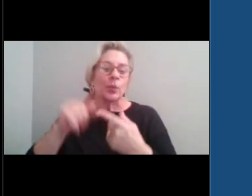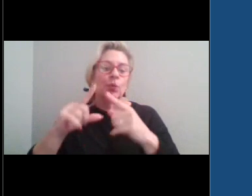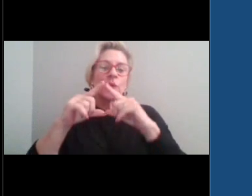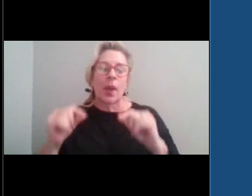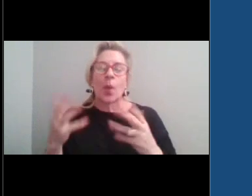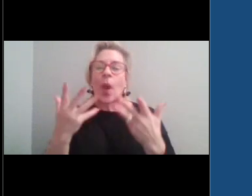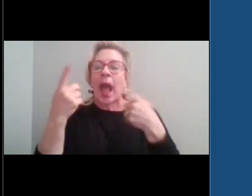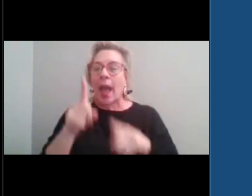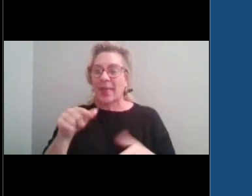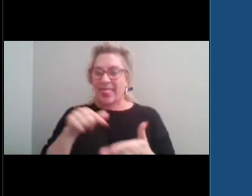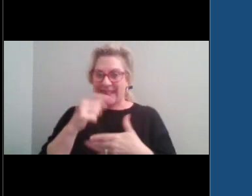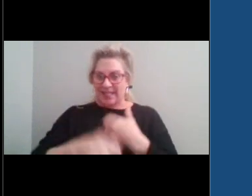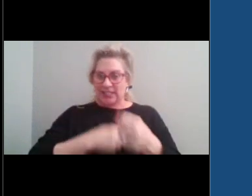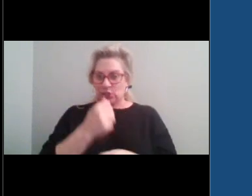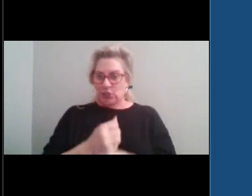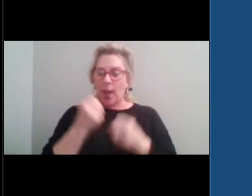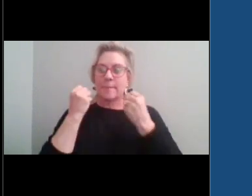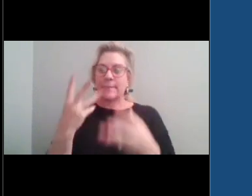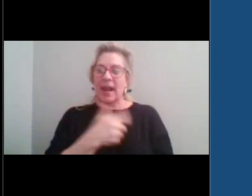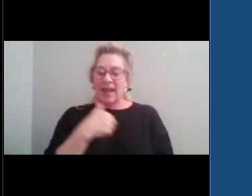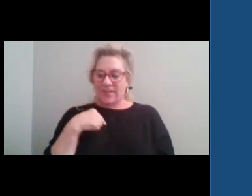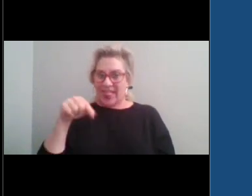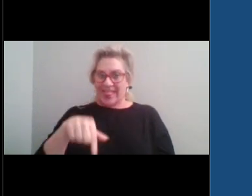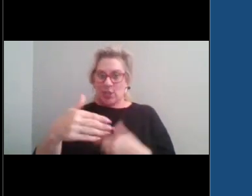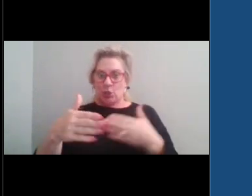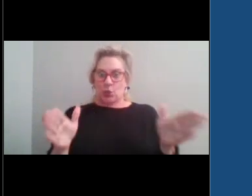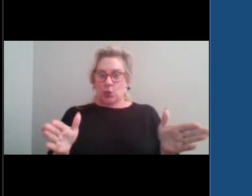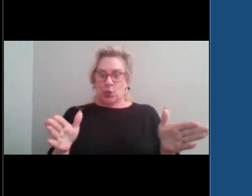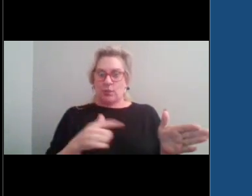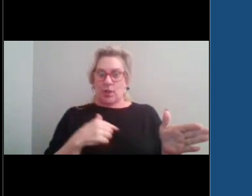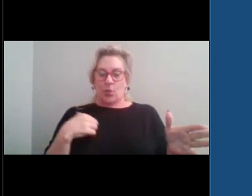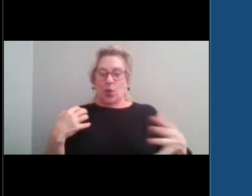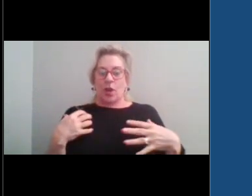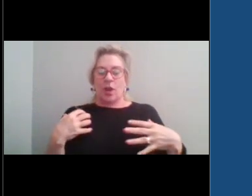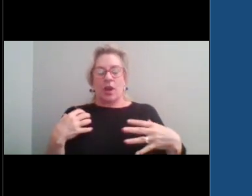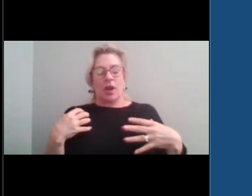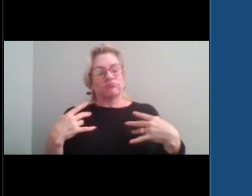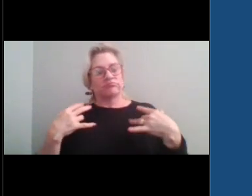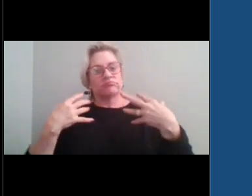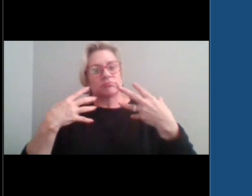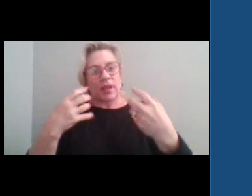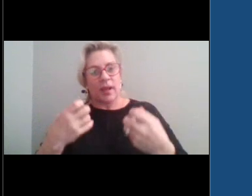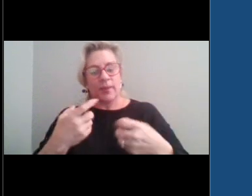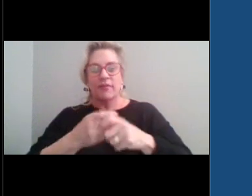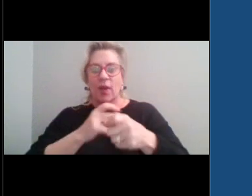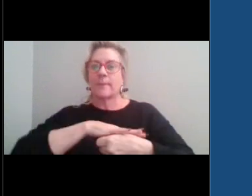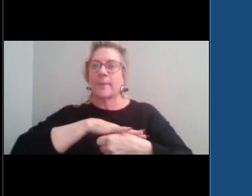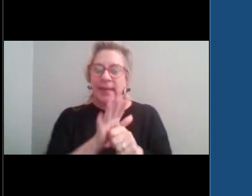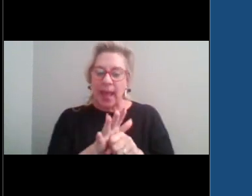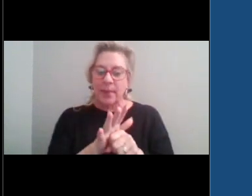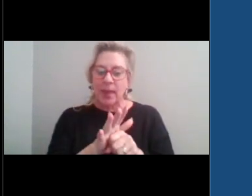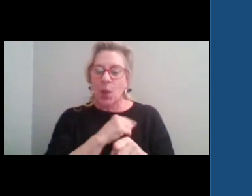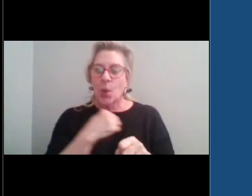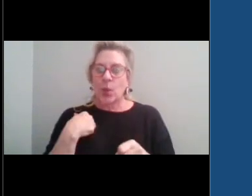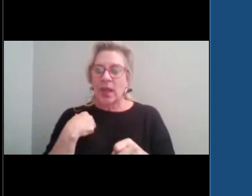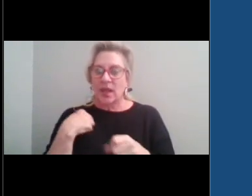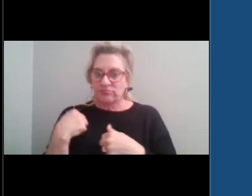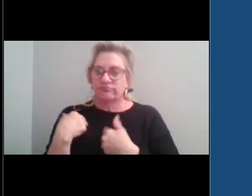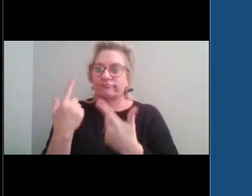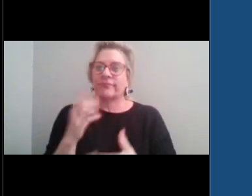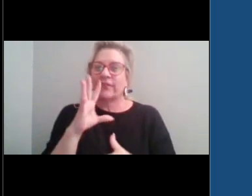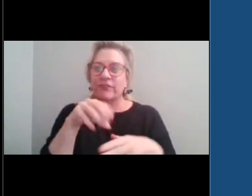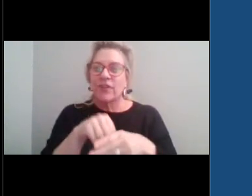year as well is many of us in this room, as we are recovering from the pandemic, coming up from the pandemic, we've been involved in a